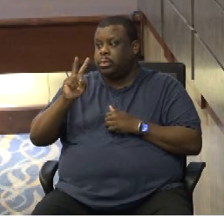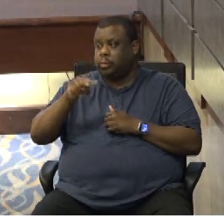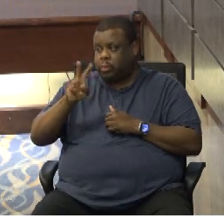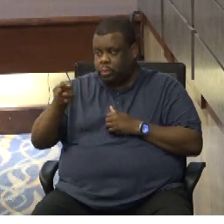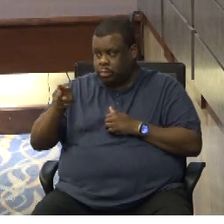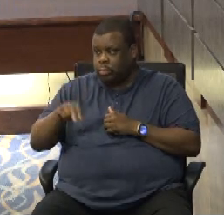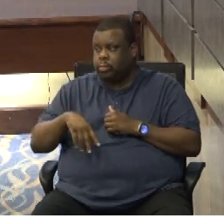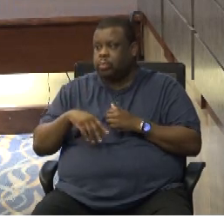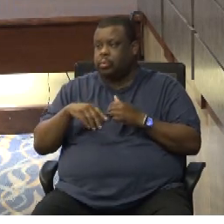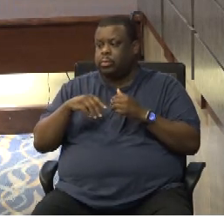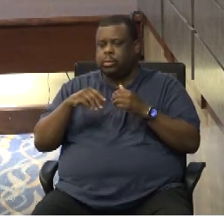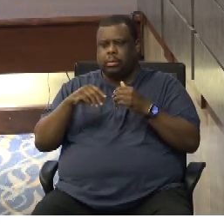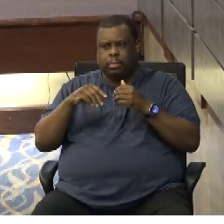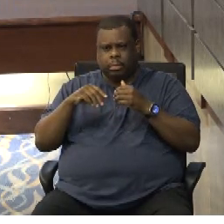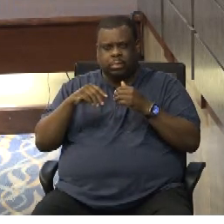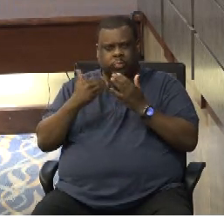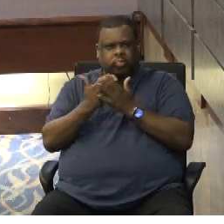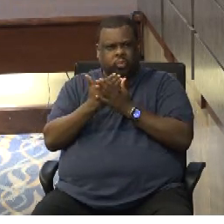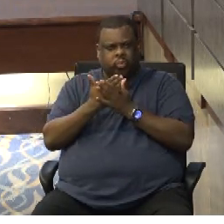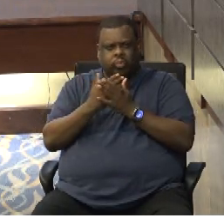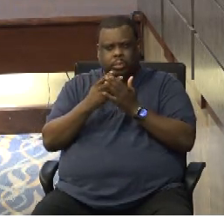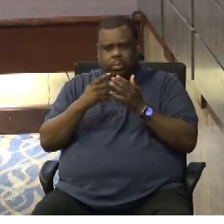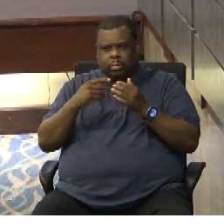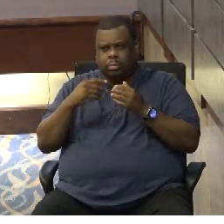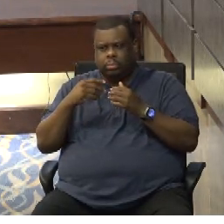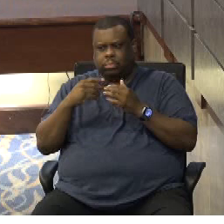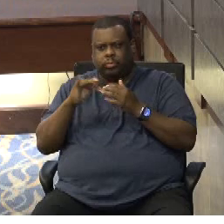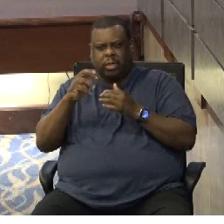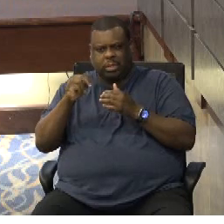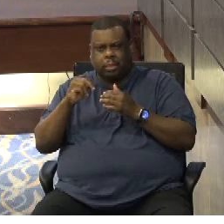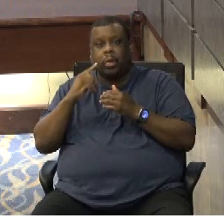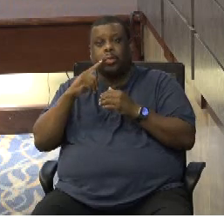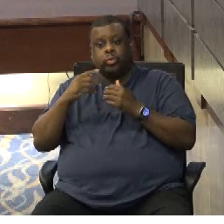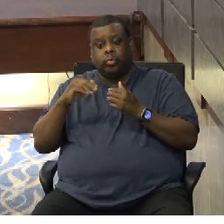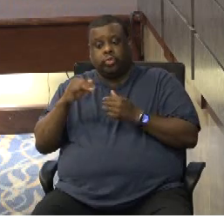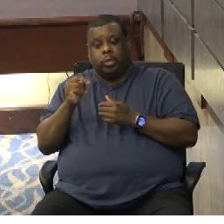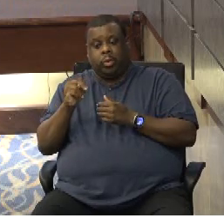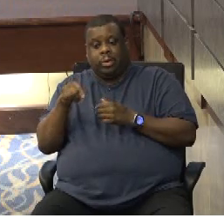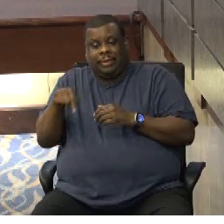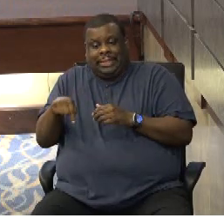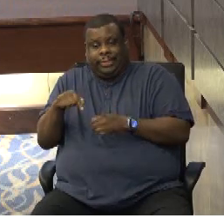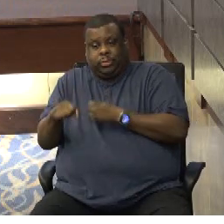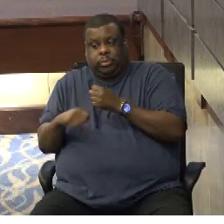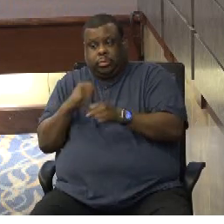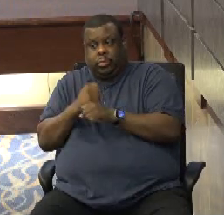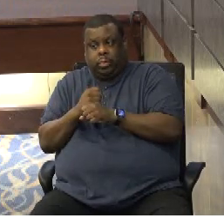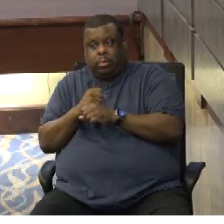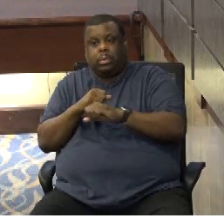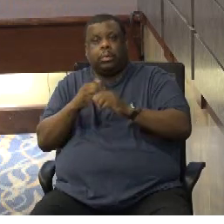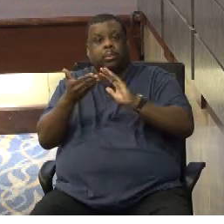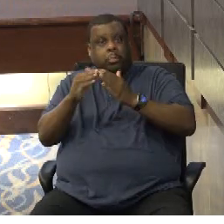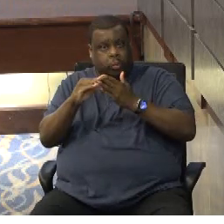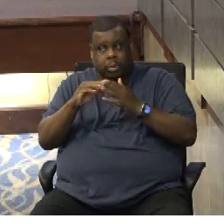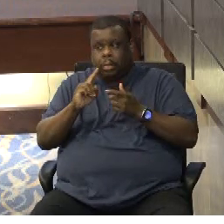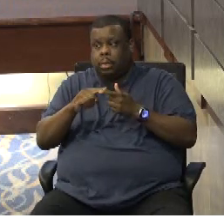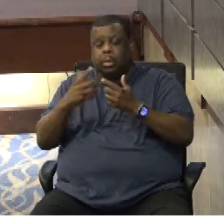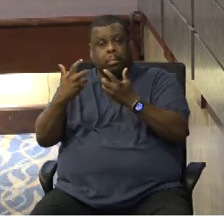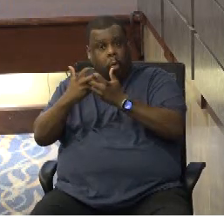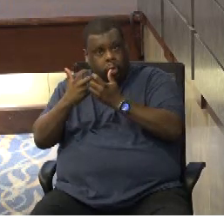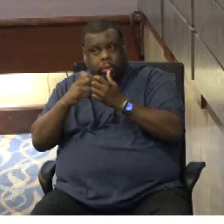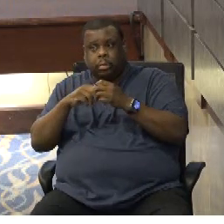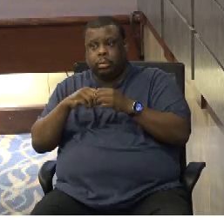launched citywide in January of this year. And so with the help of community partners and staff, we've been able to assist